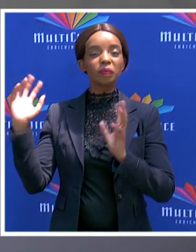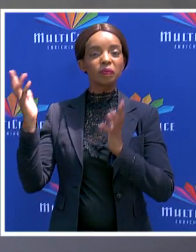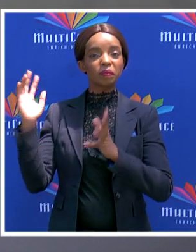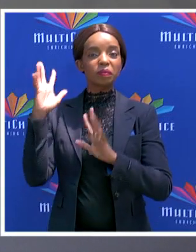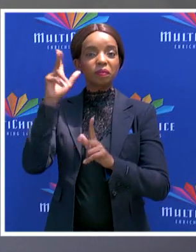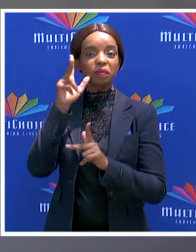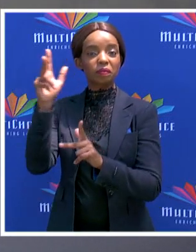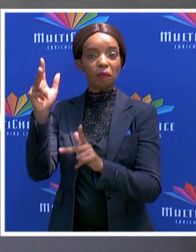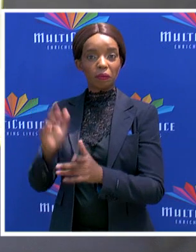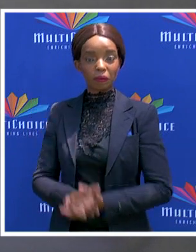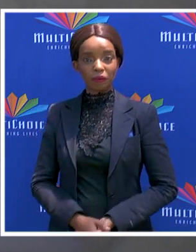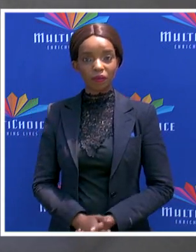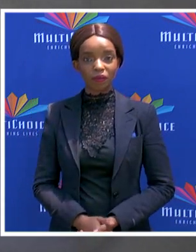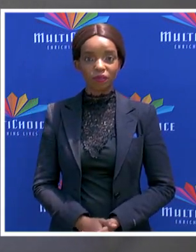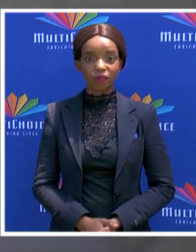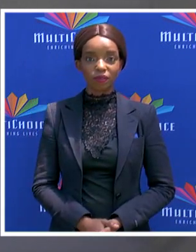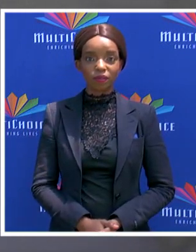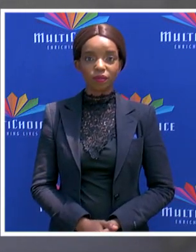Some of us weren't born then.